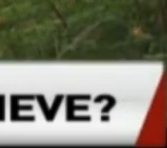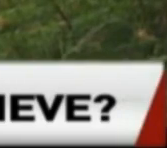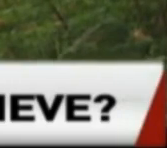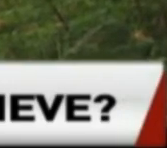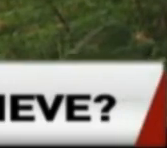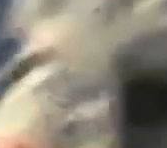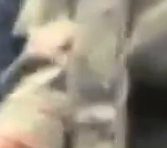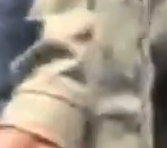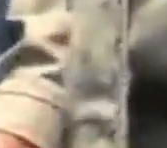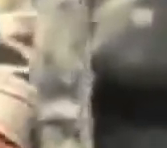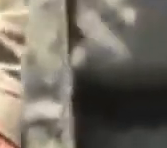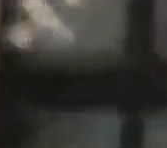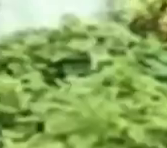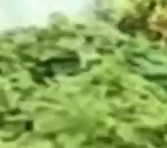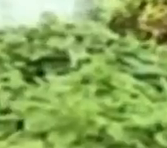shillings.